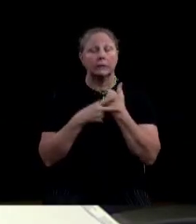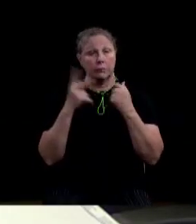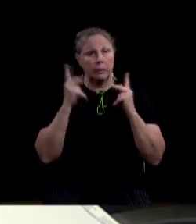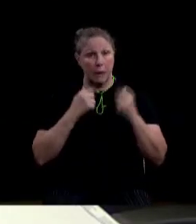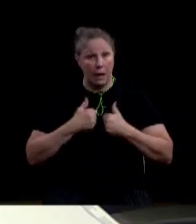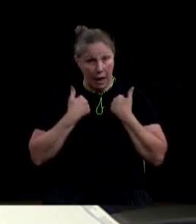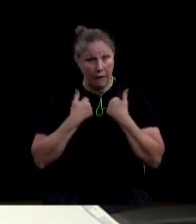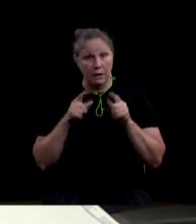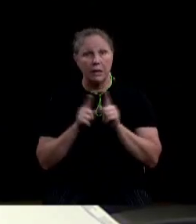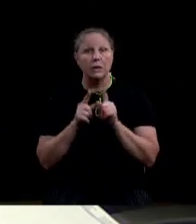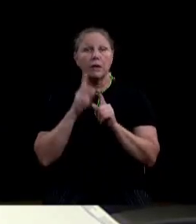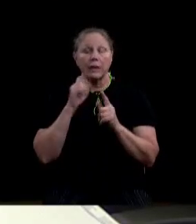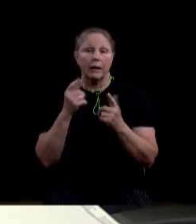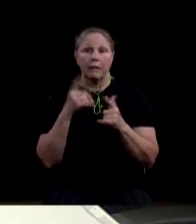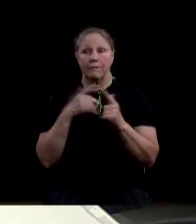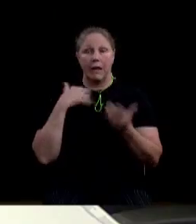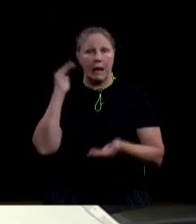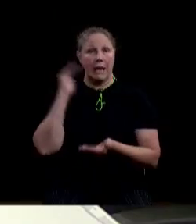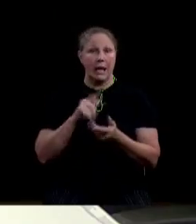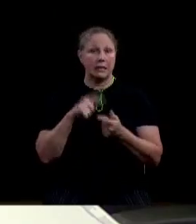for the masking rule.